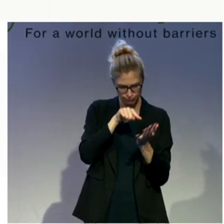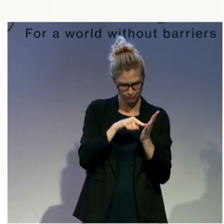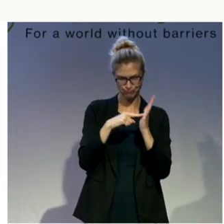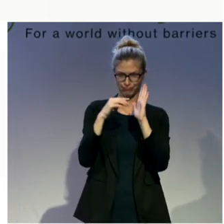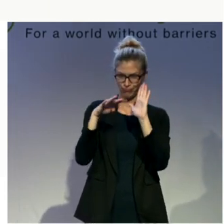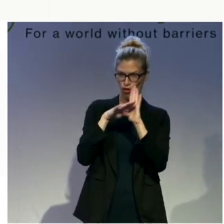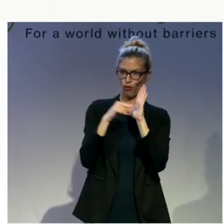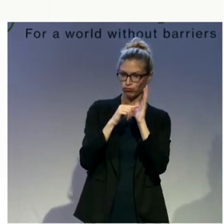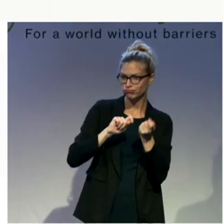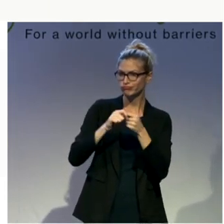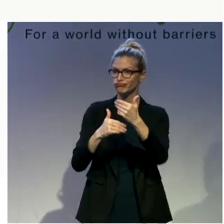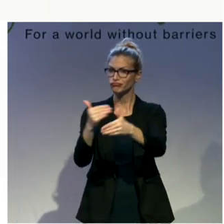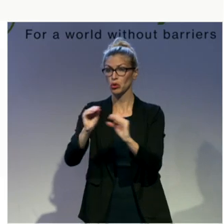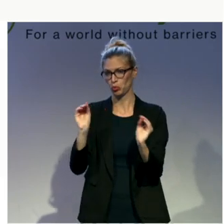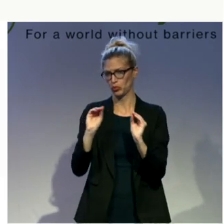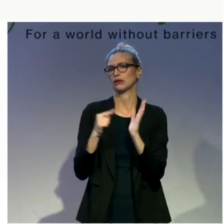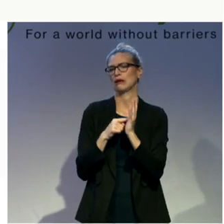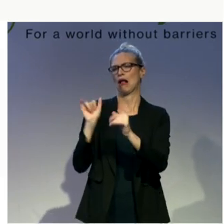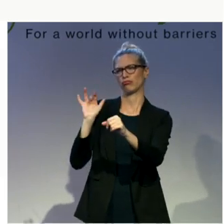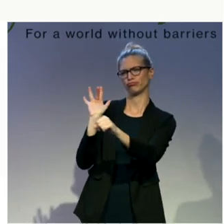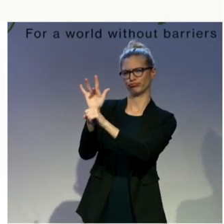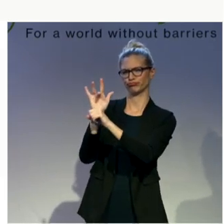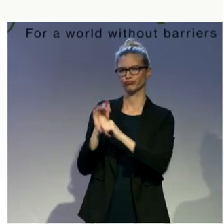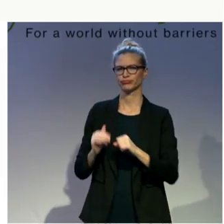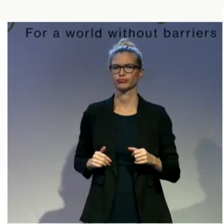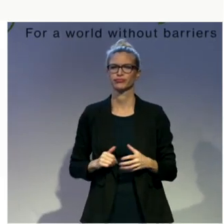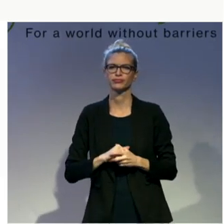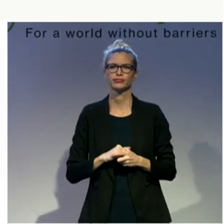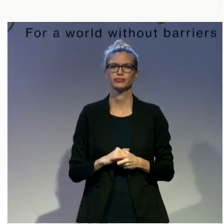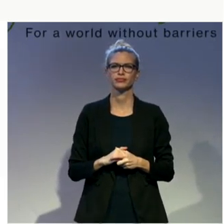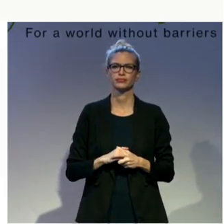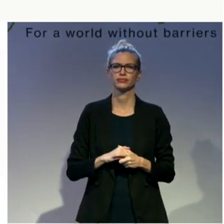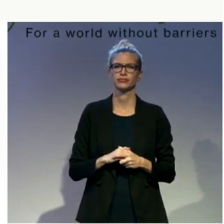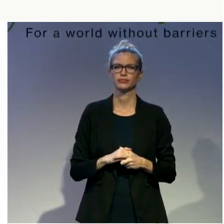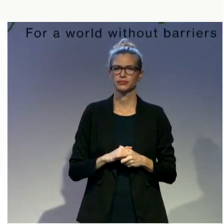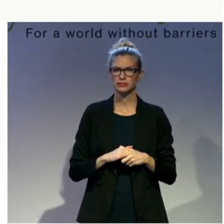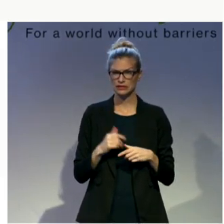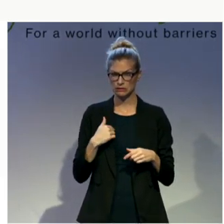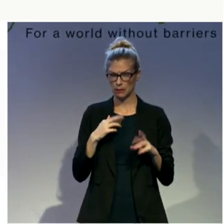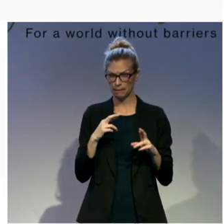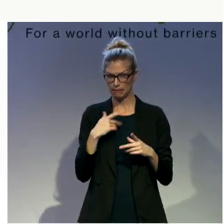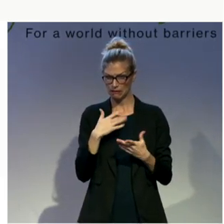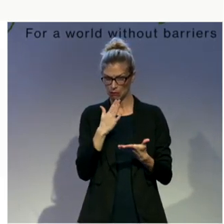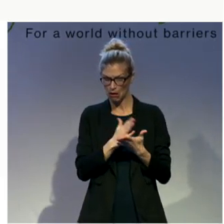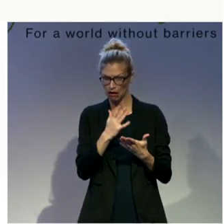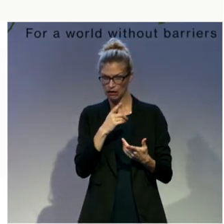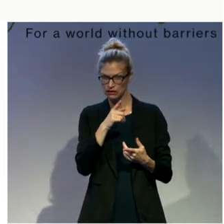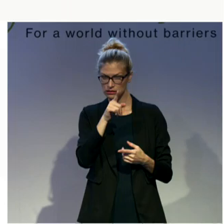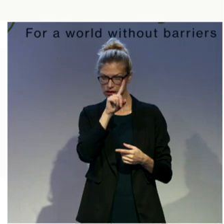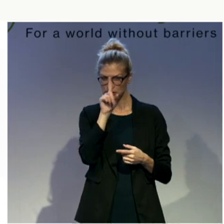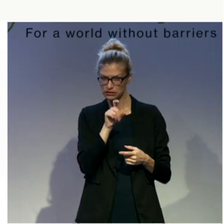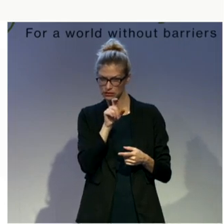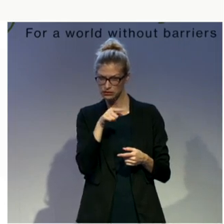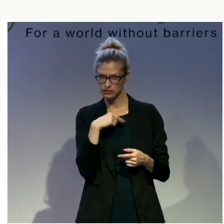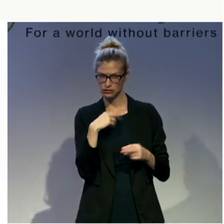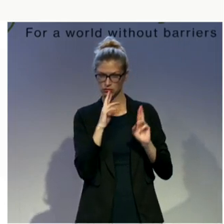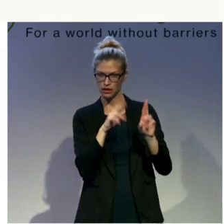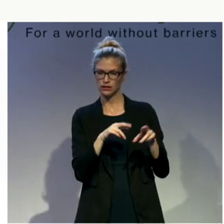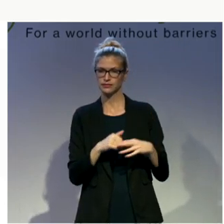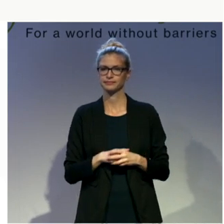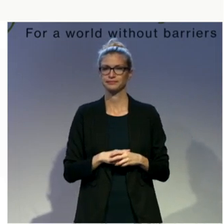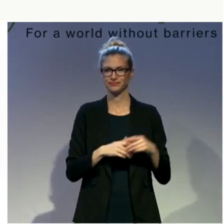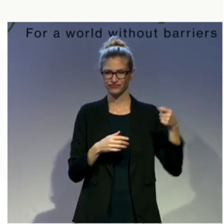that. So just to be clear, in Scotland, you were funded by the Electoral Commission. You were